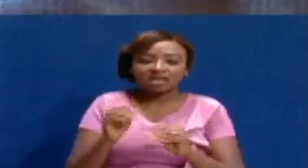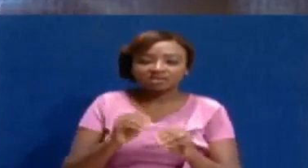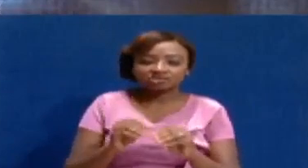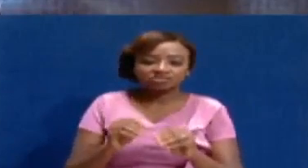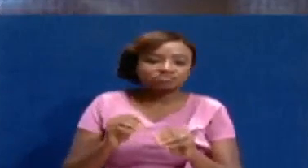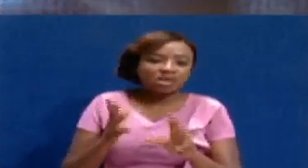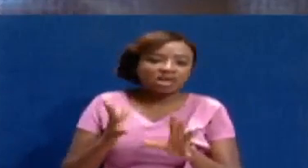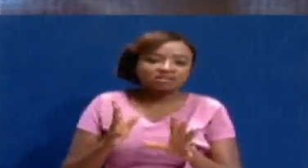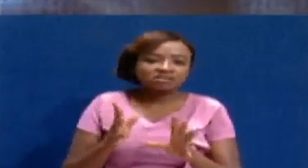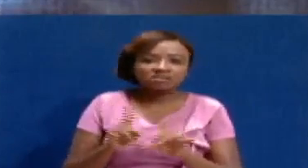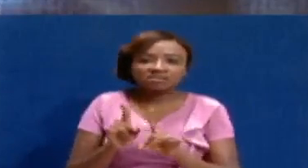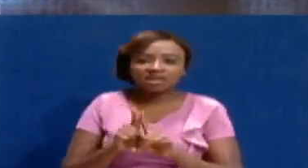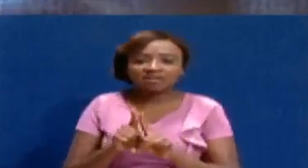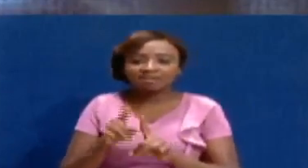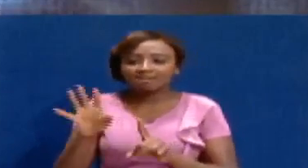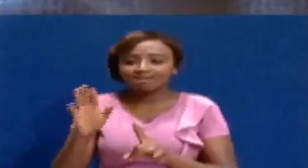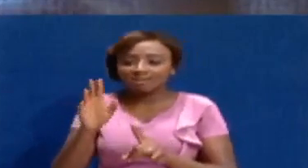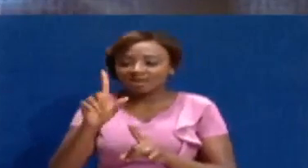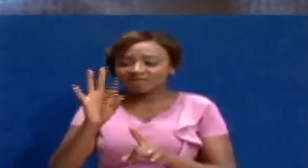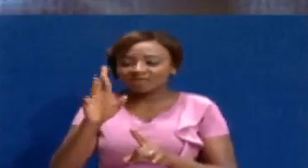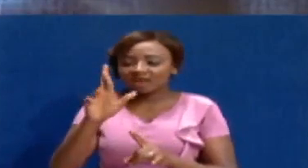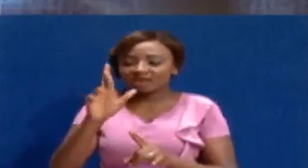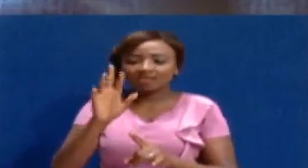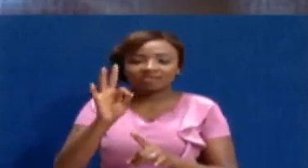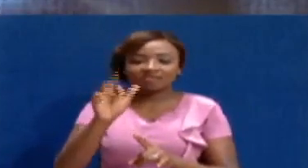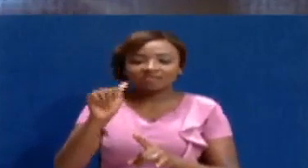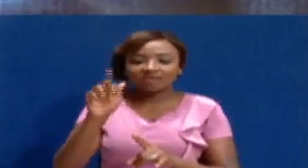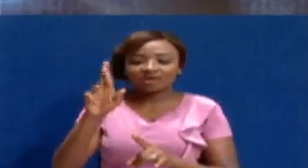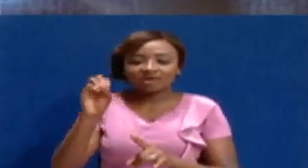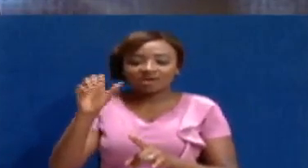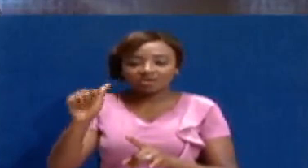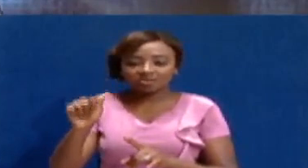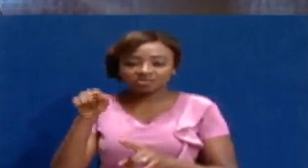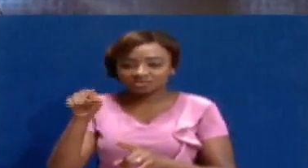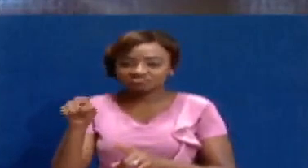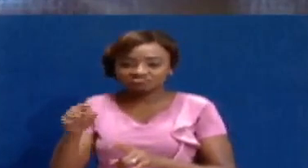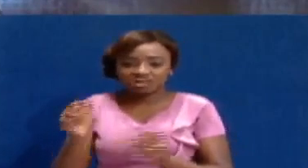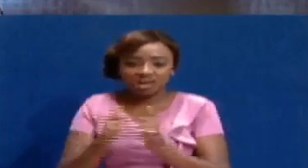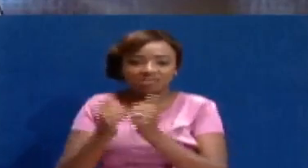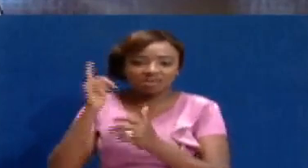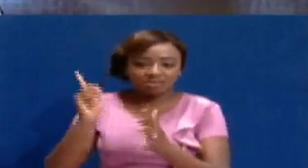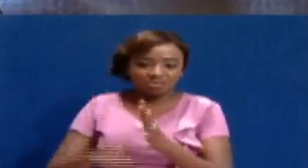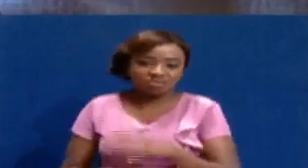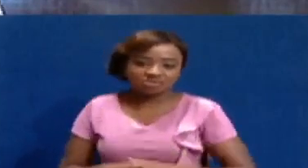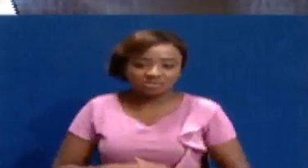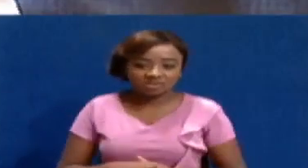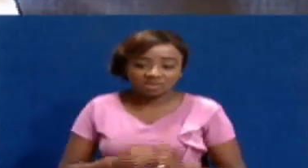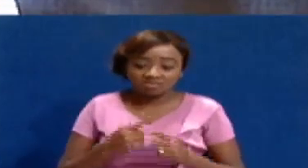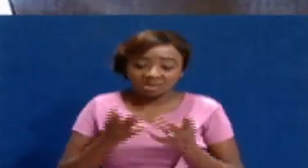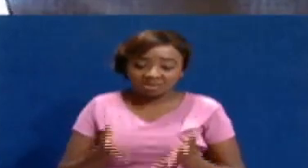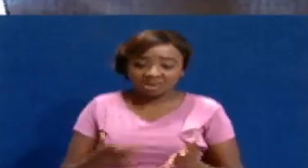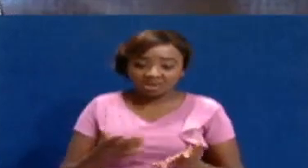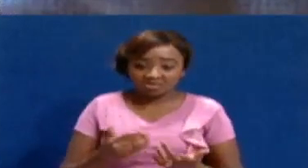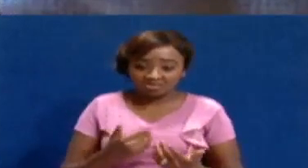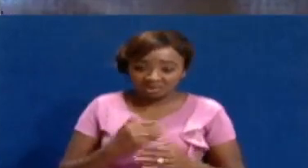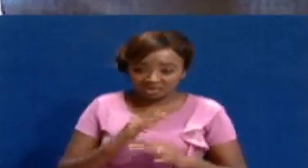as one of the plagues on Pharaoh's palace than it should as a path to Kenya's promised land. Now that there is a